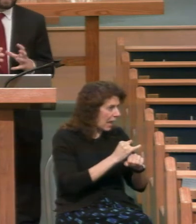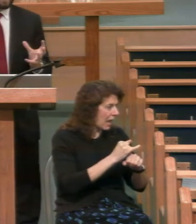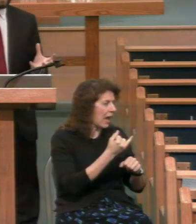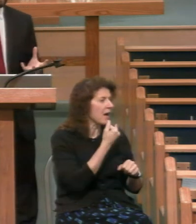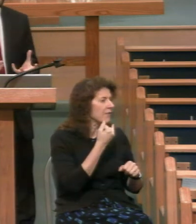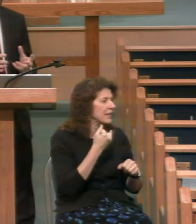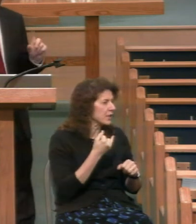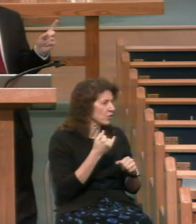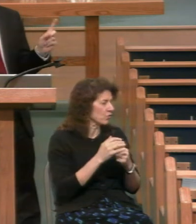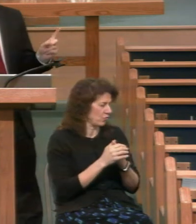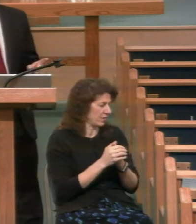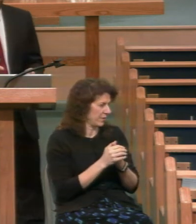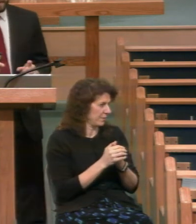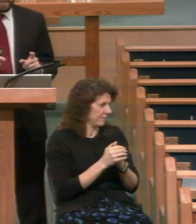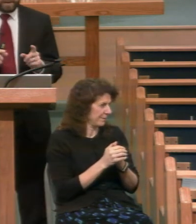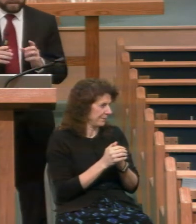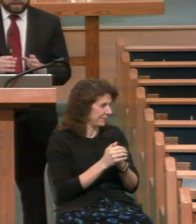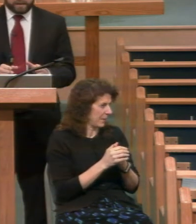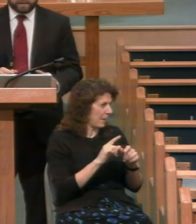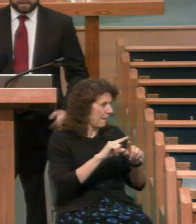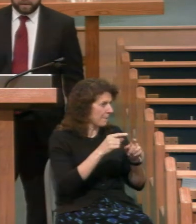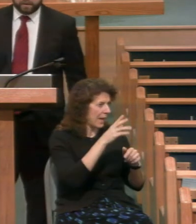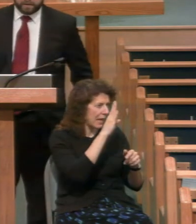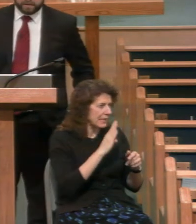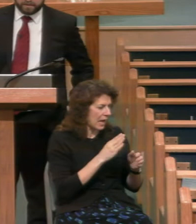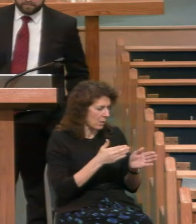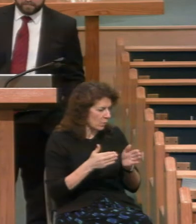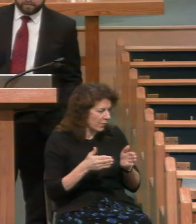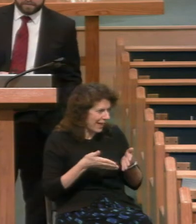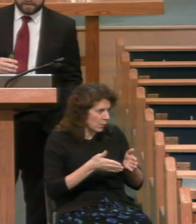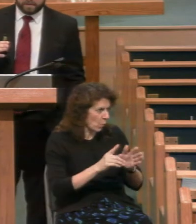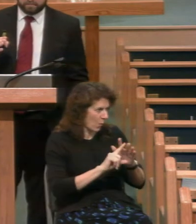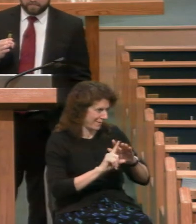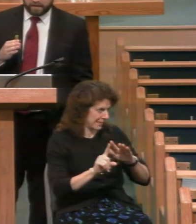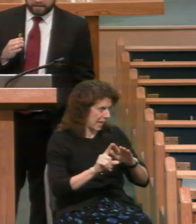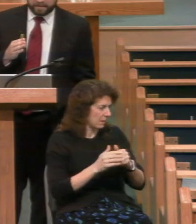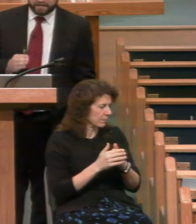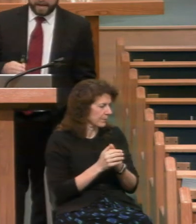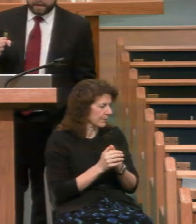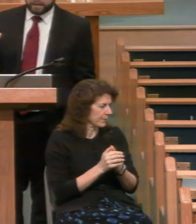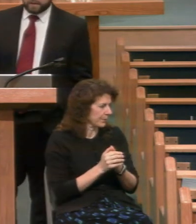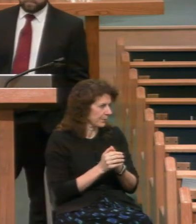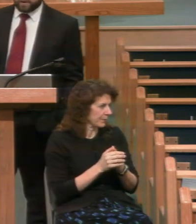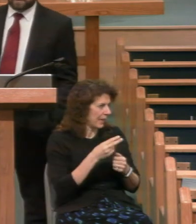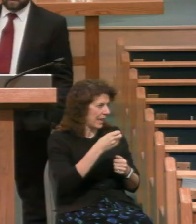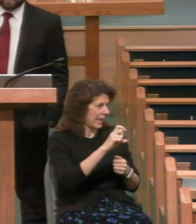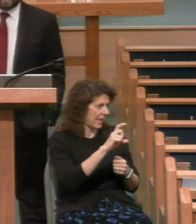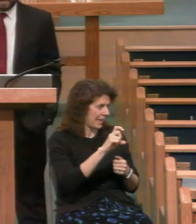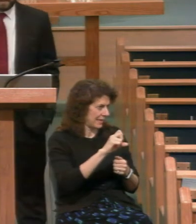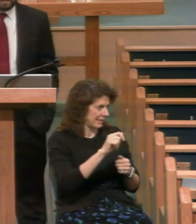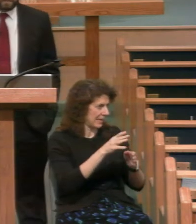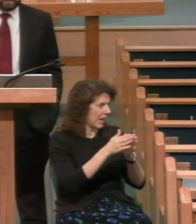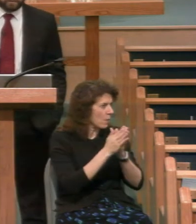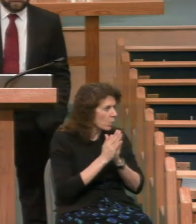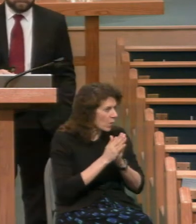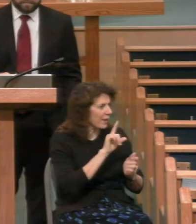angel and killed a bunch of my guys. He doesn't mention that part. But here we see that Hezekiah prayed to the Lord, and